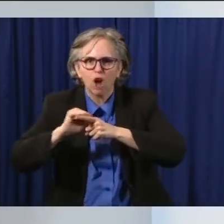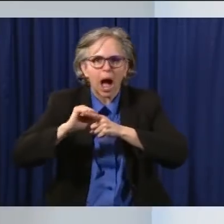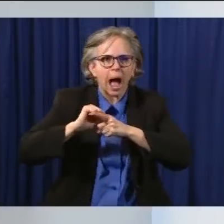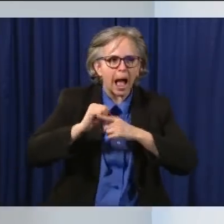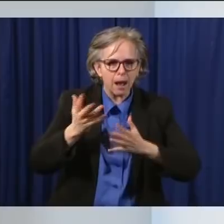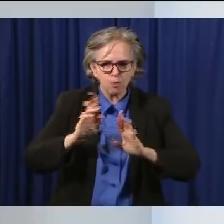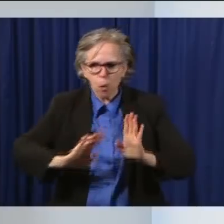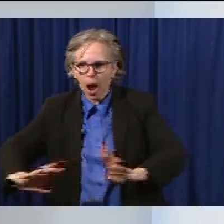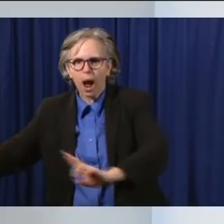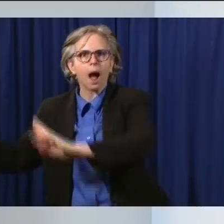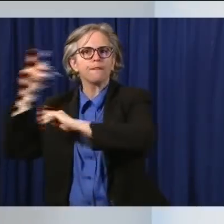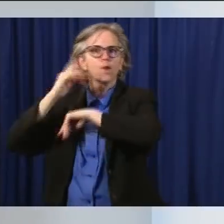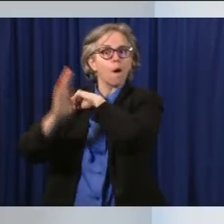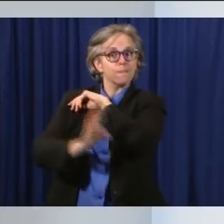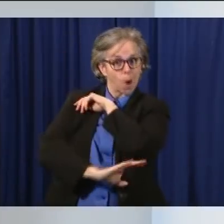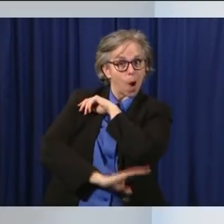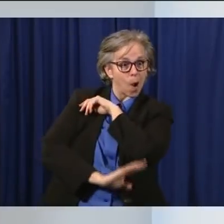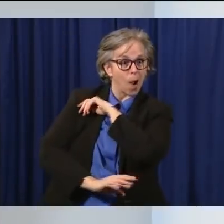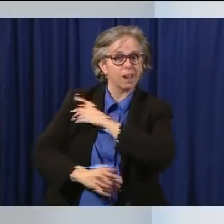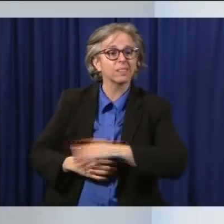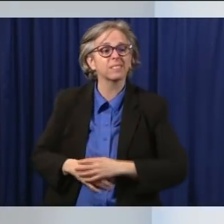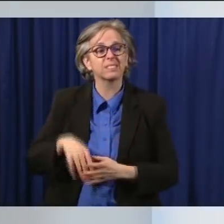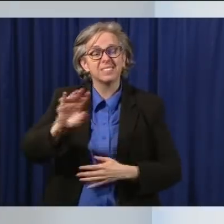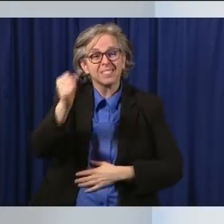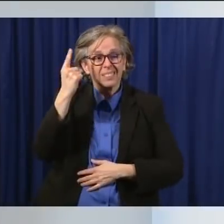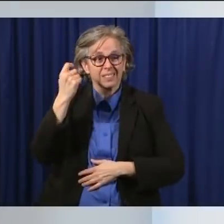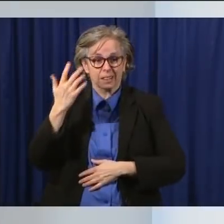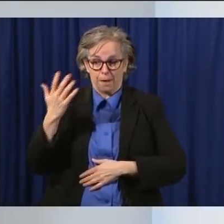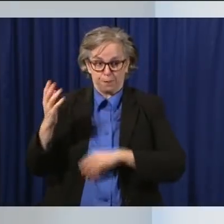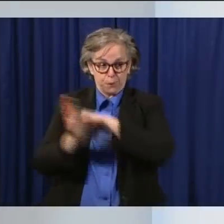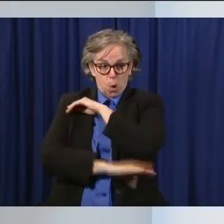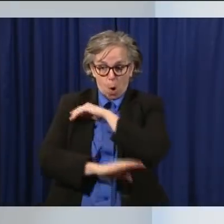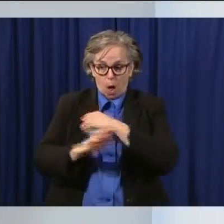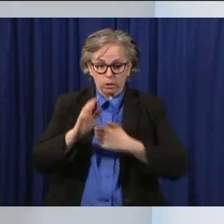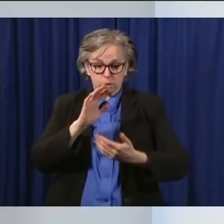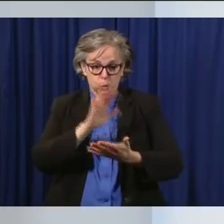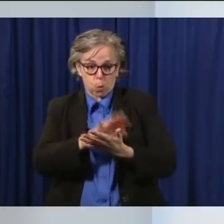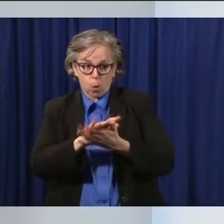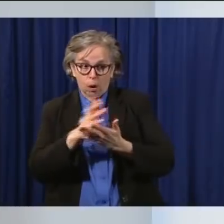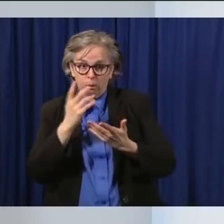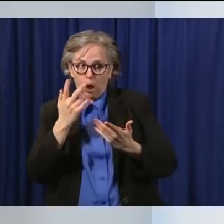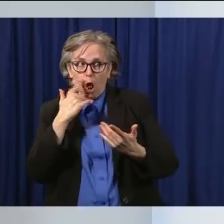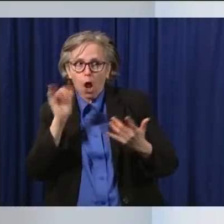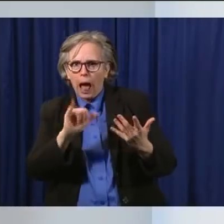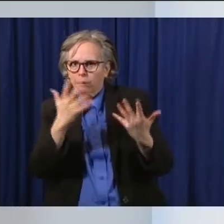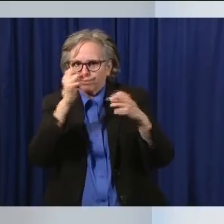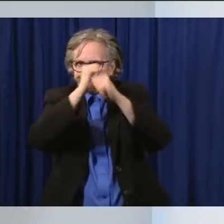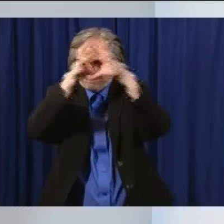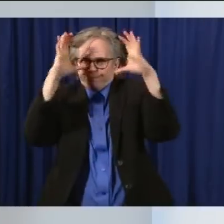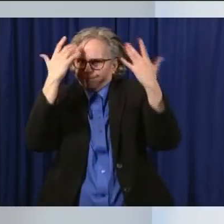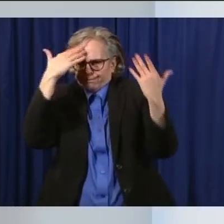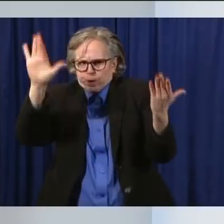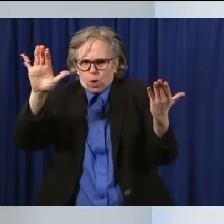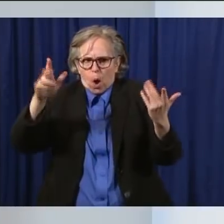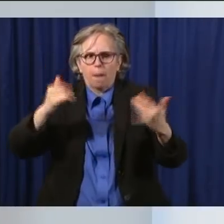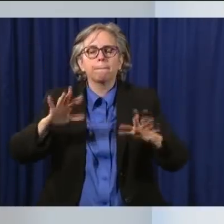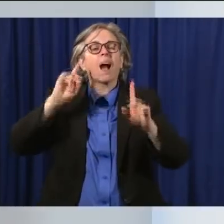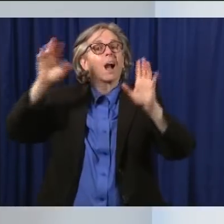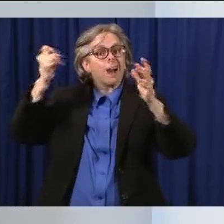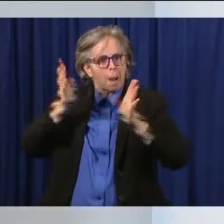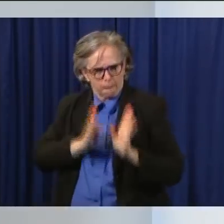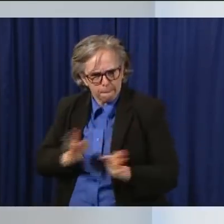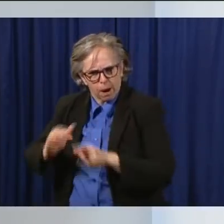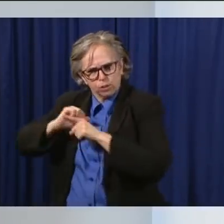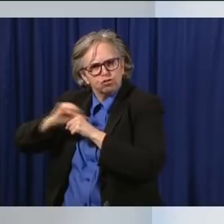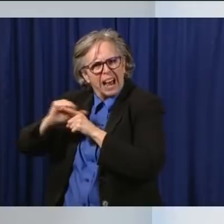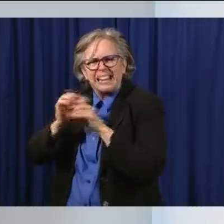still being discussed, we do know that skills training and conditioning for student athletes is important to